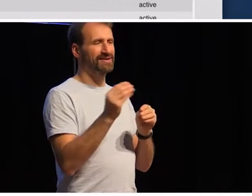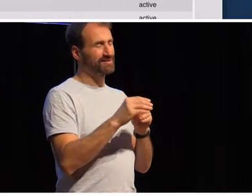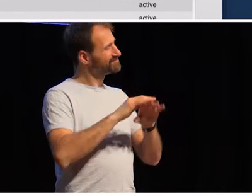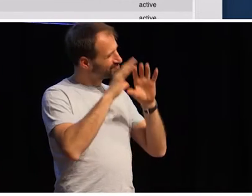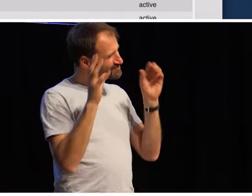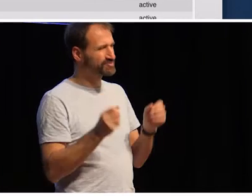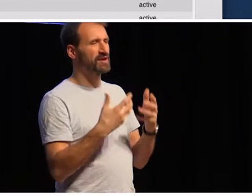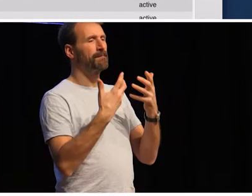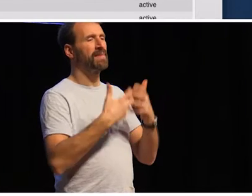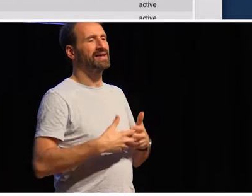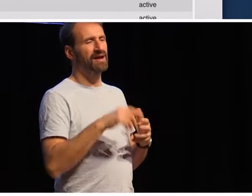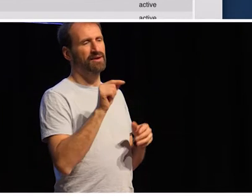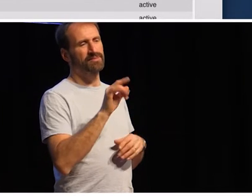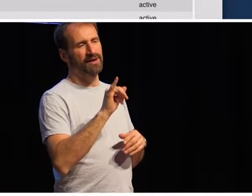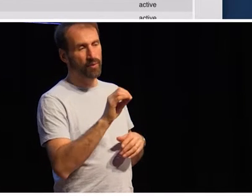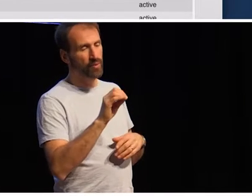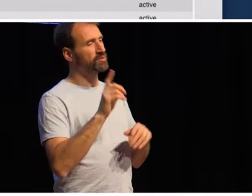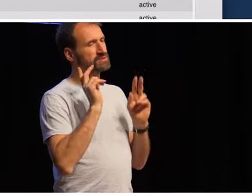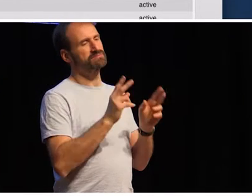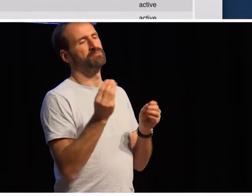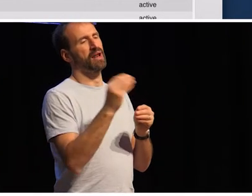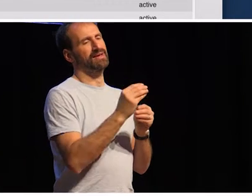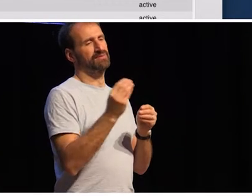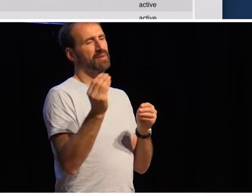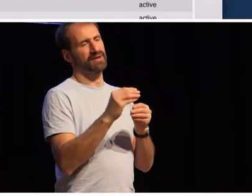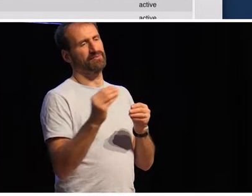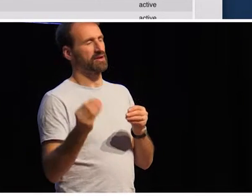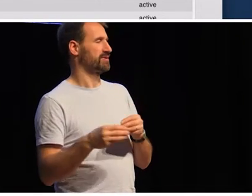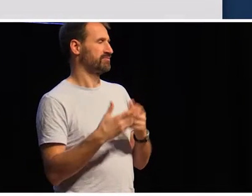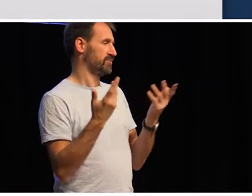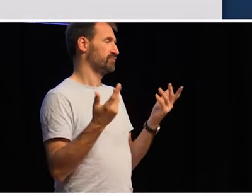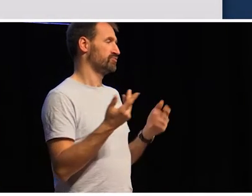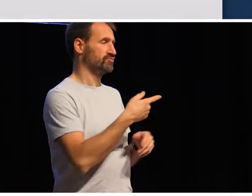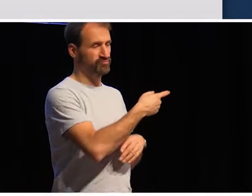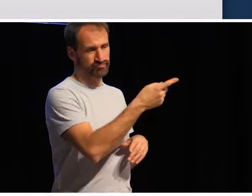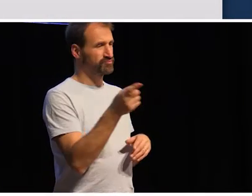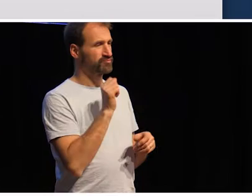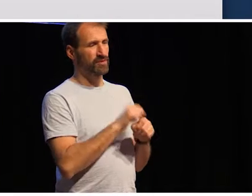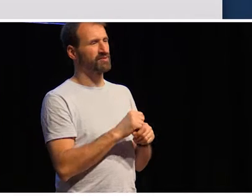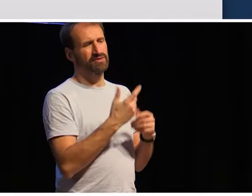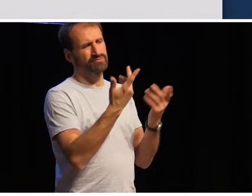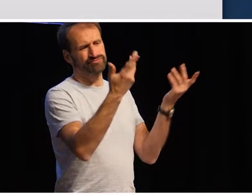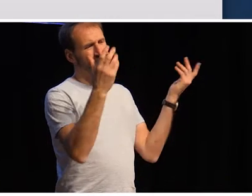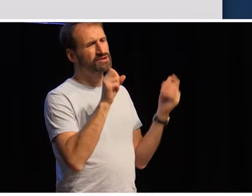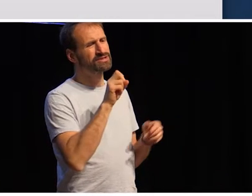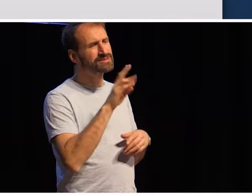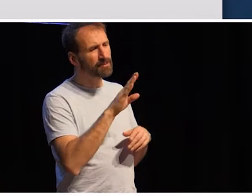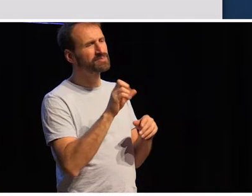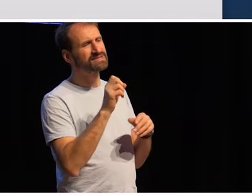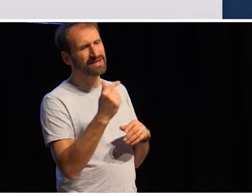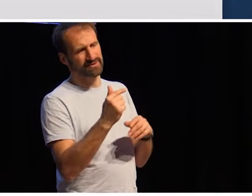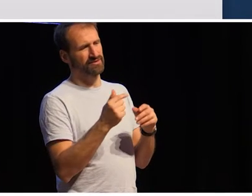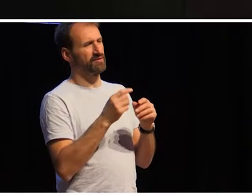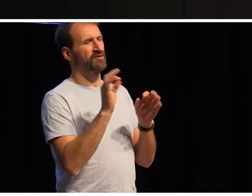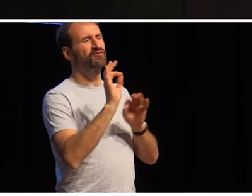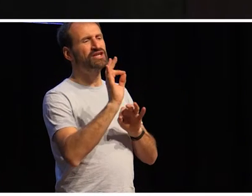engine, the web interface, basically everything. So you can really scale it down to exactly the subset of features that you need. A nice thing that you